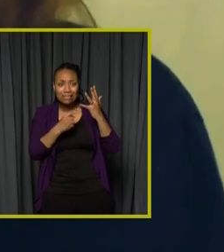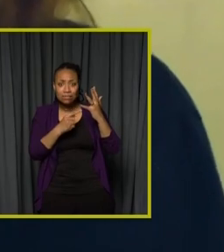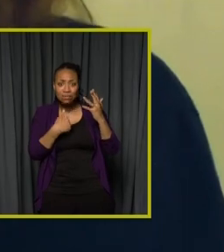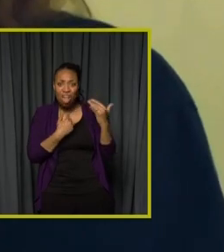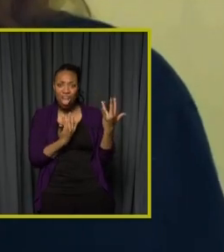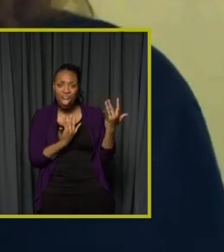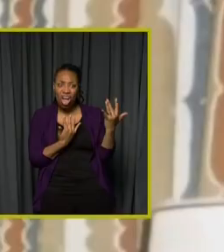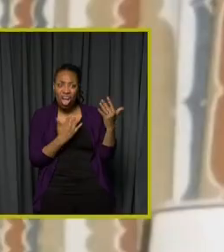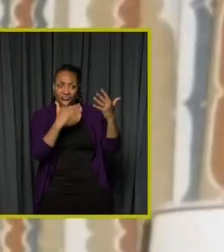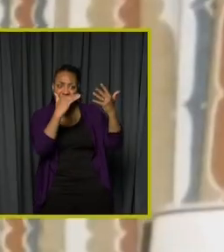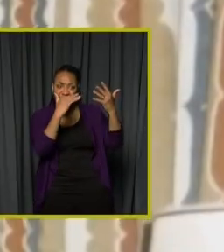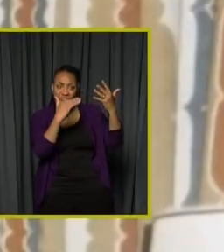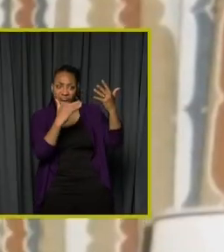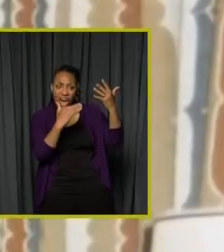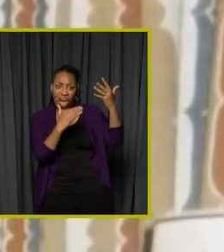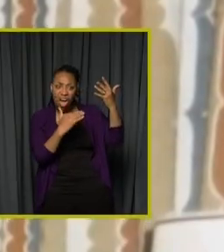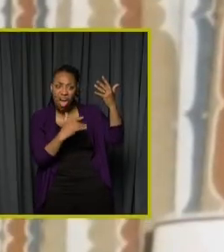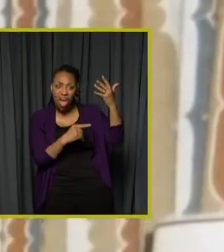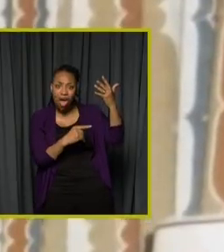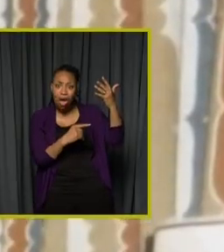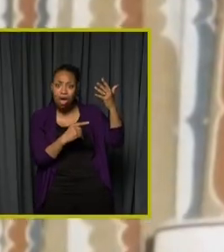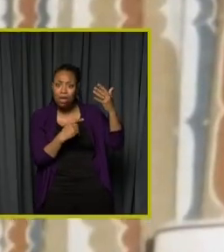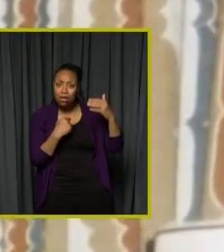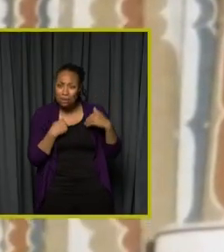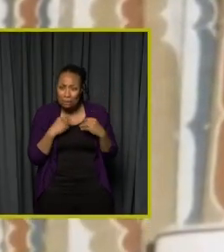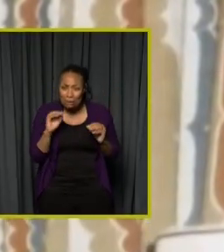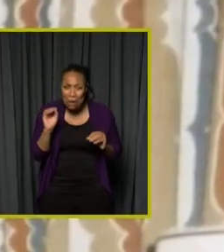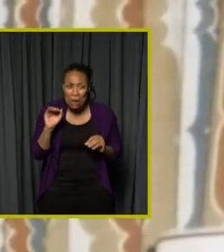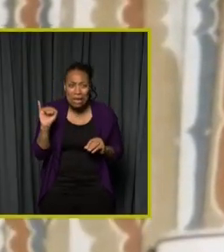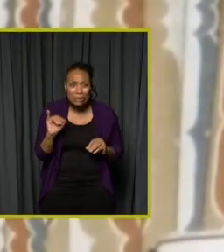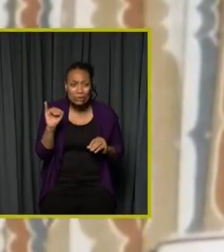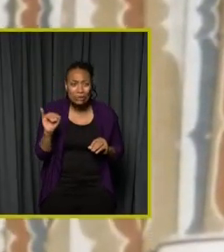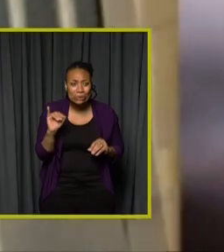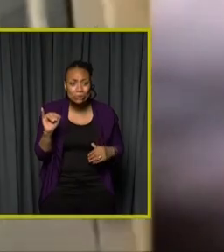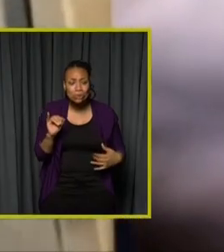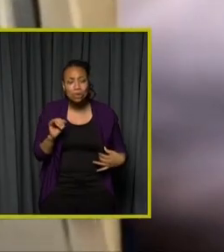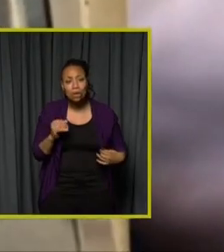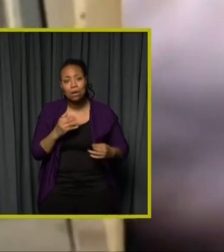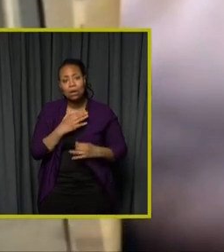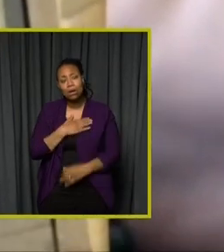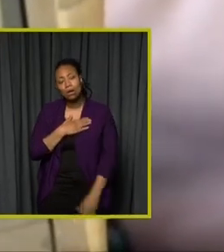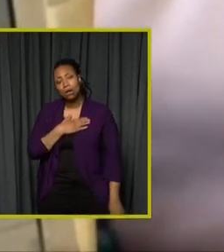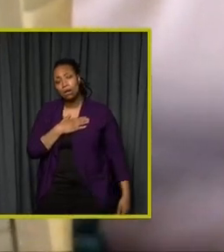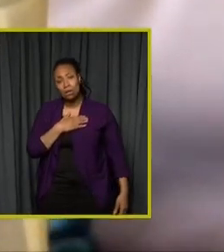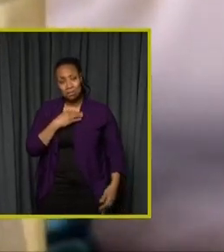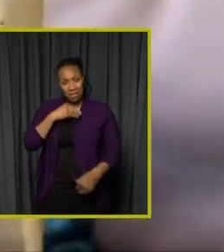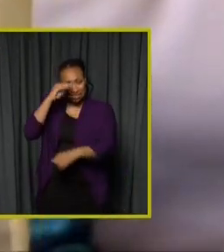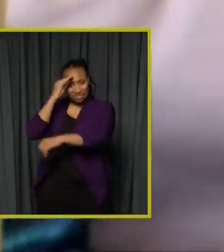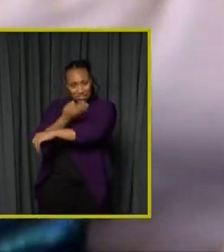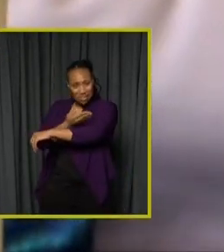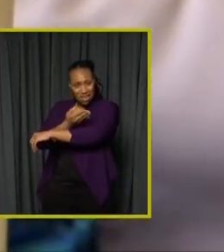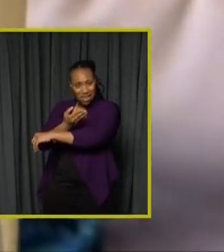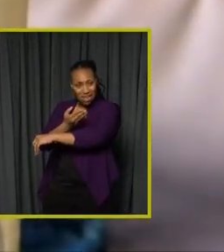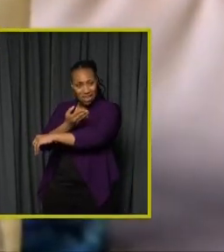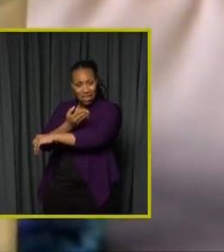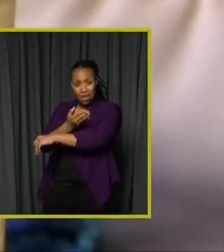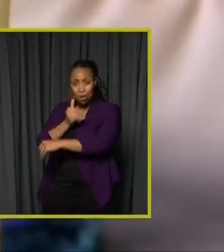ask me, it's murder. I lost a son to gun violence. And I lost a daughter.